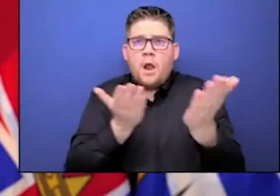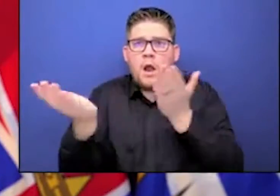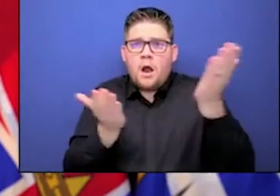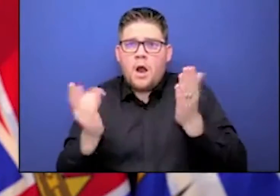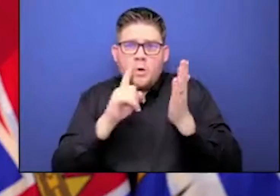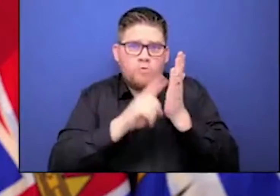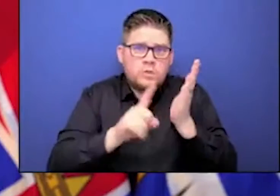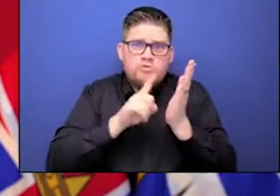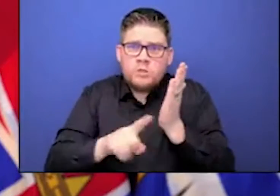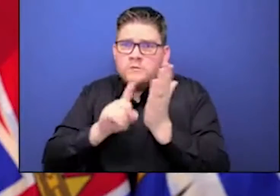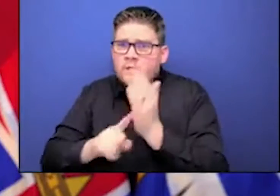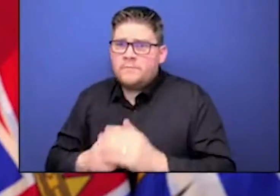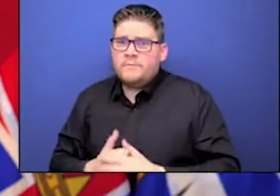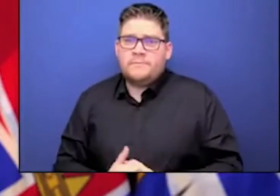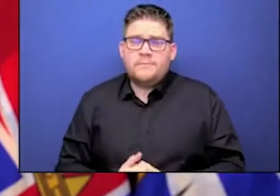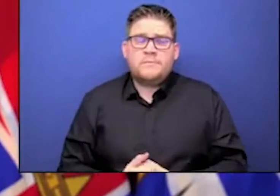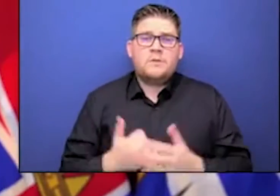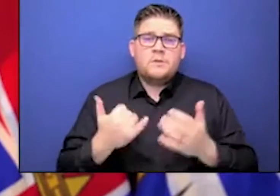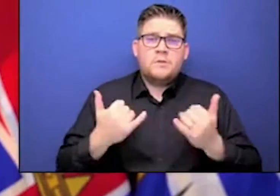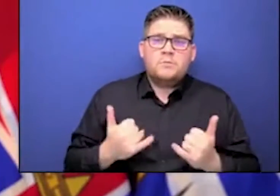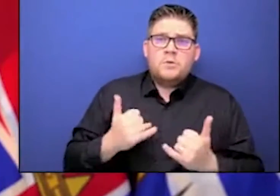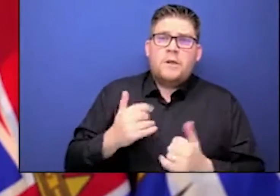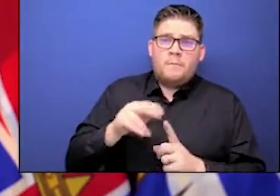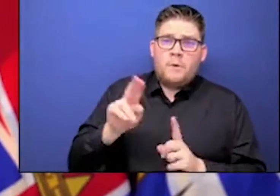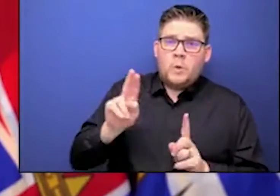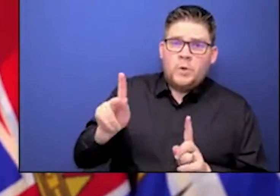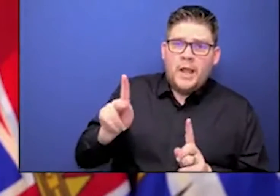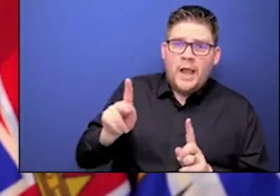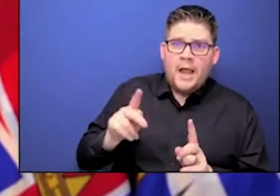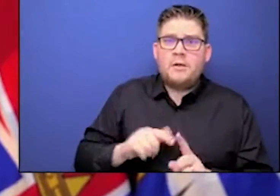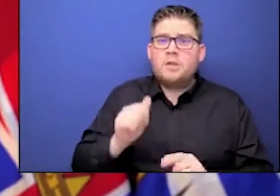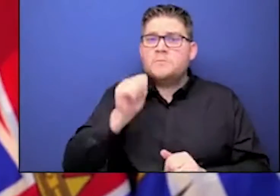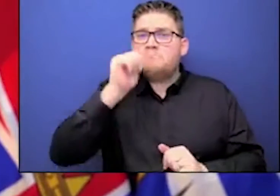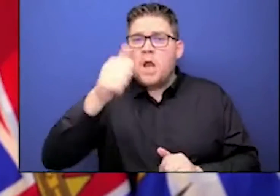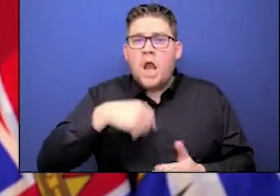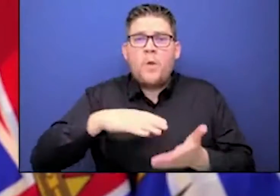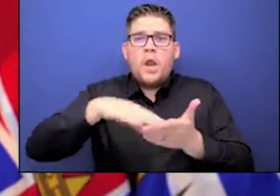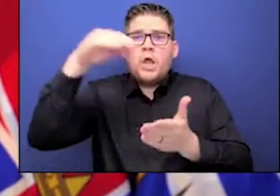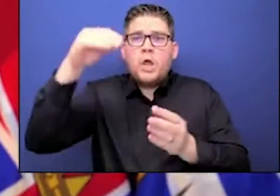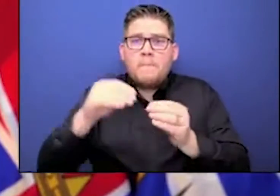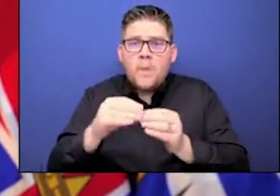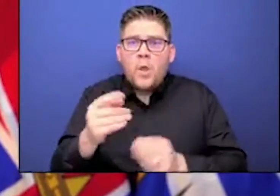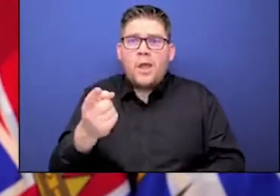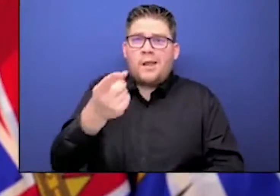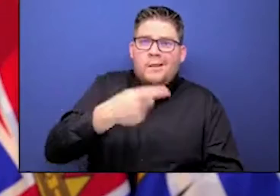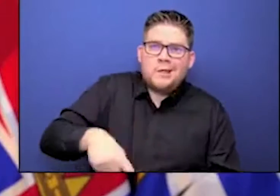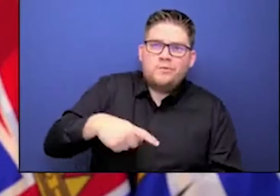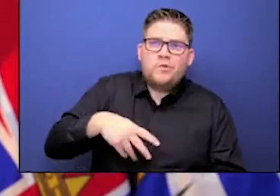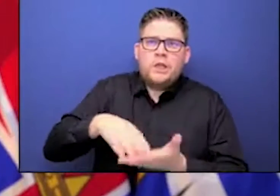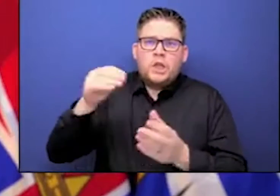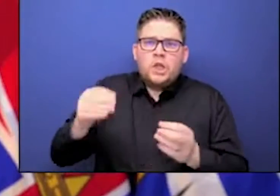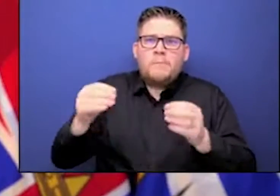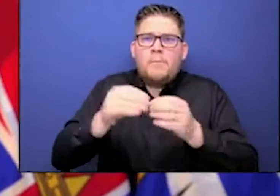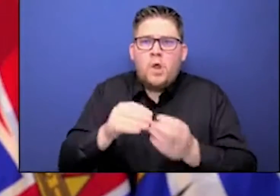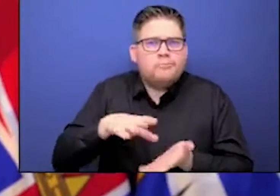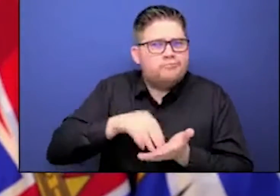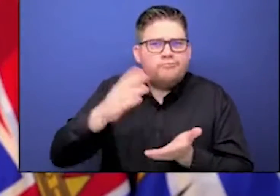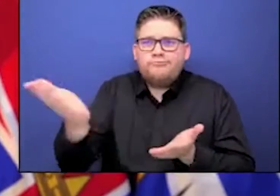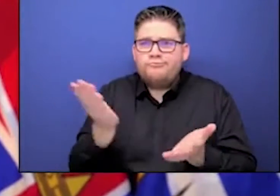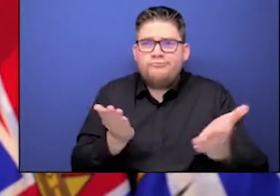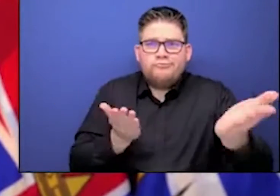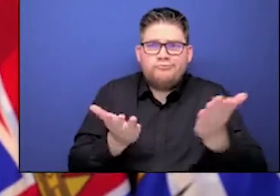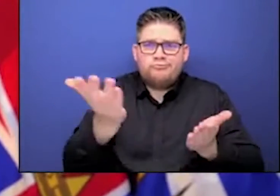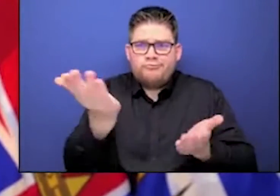and tomorrow we'll know more, and next week we'll know more, and we're going to know a whole lot more about how the vaccine works in the